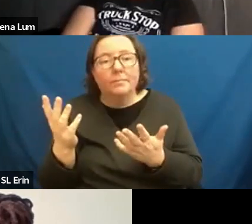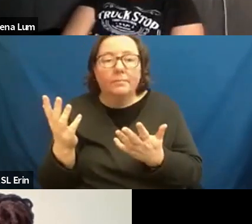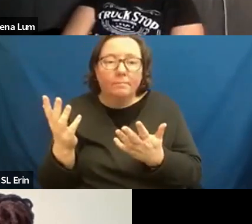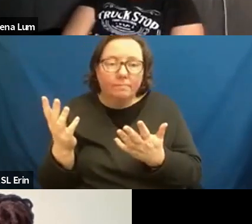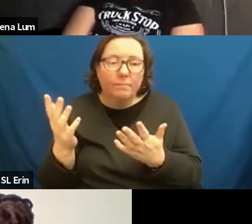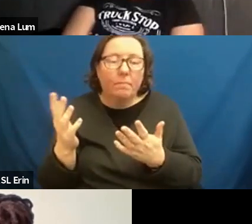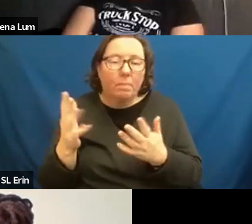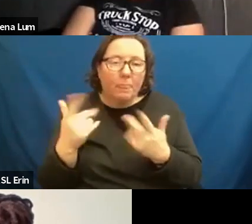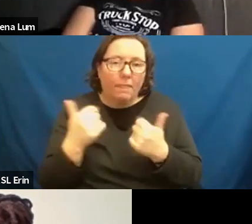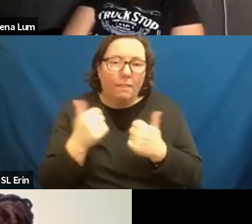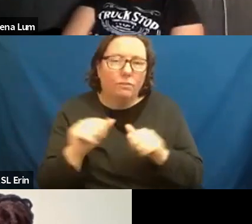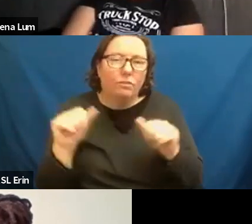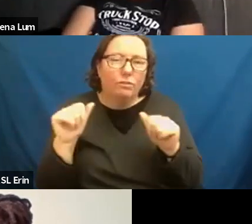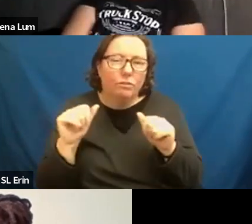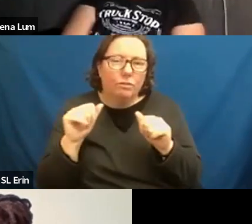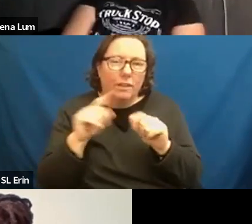they would try to put some